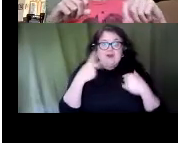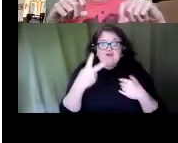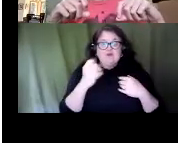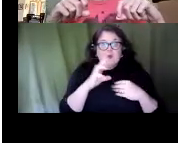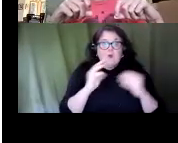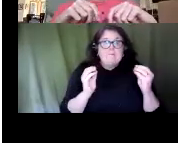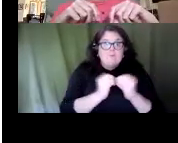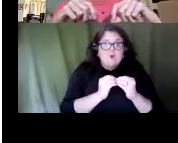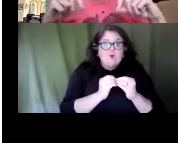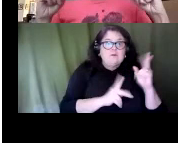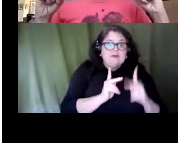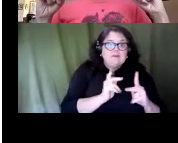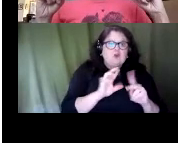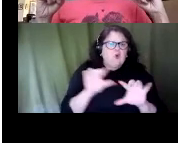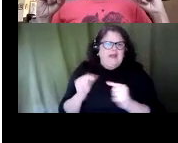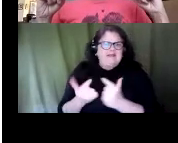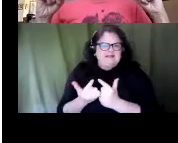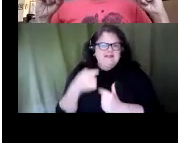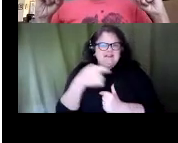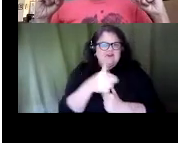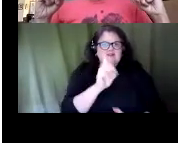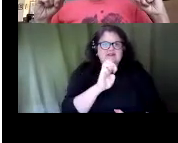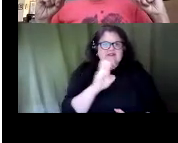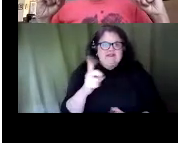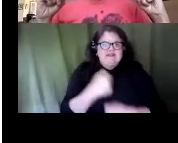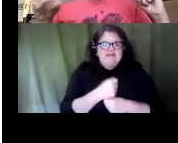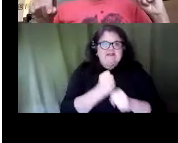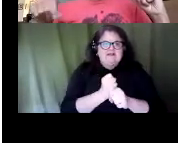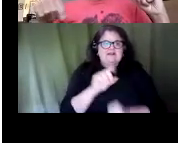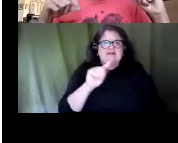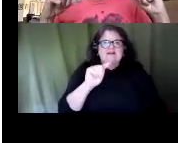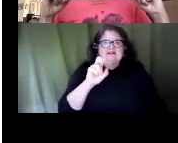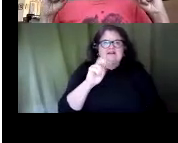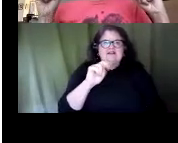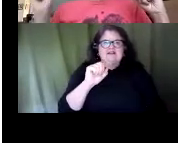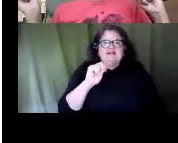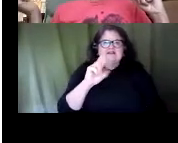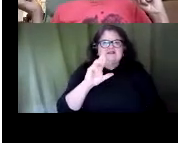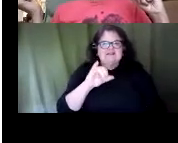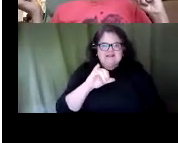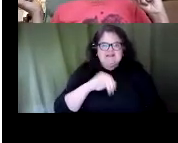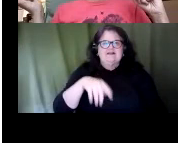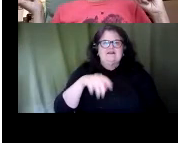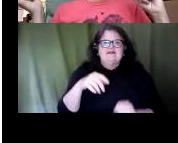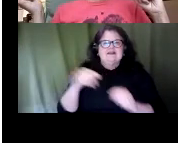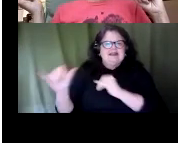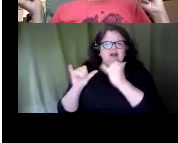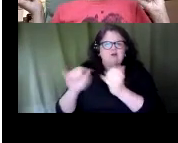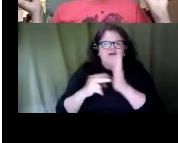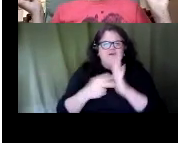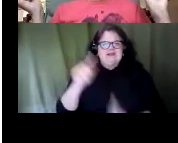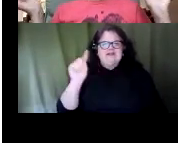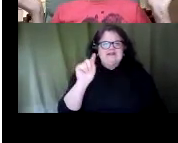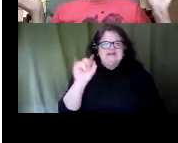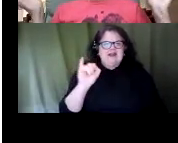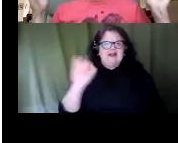or entities on a deed, then that creates what's called tenancy in common, or you may have heard of TIC. And so sometimes